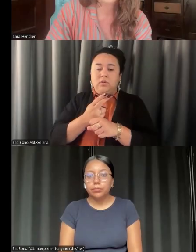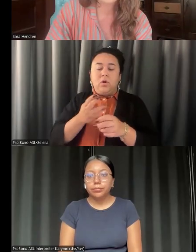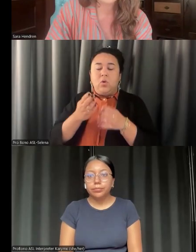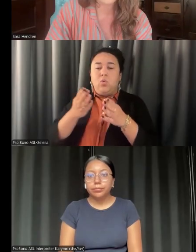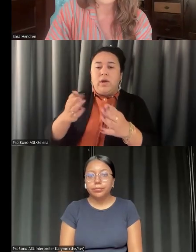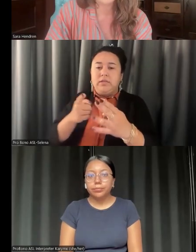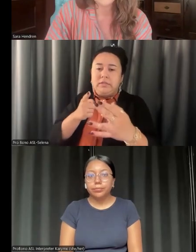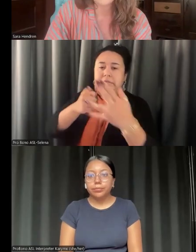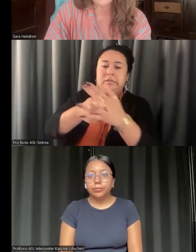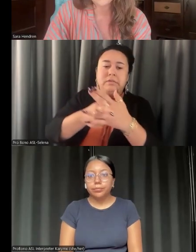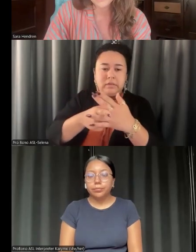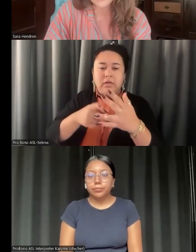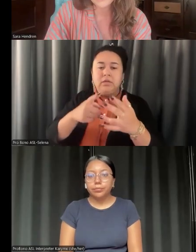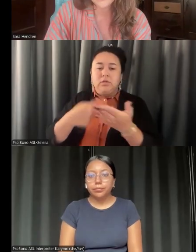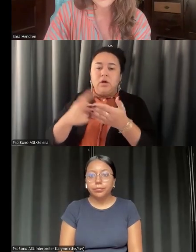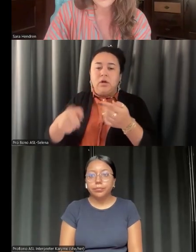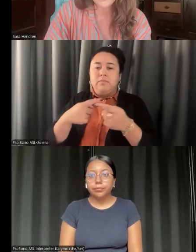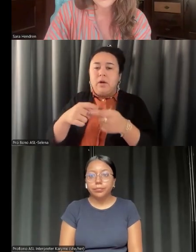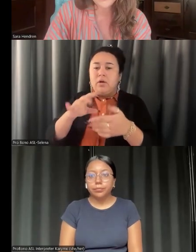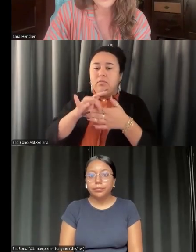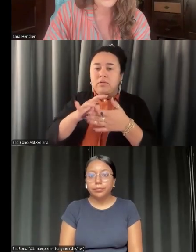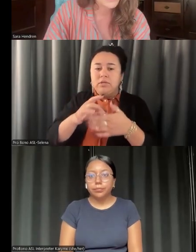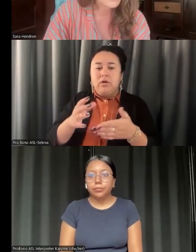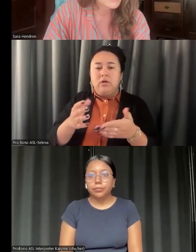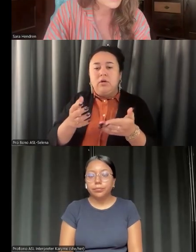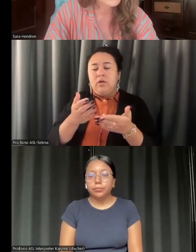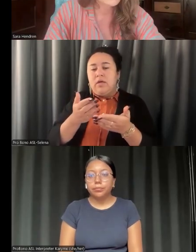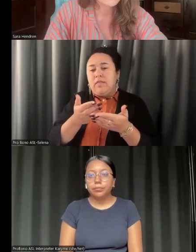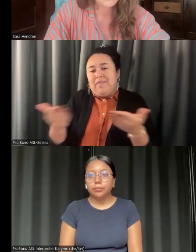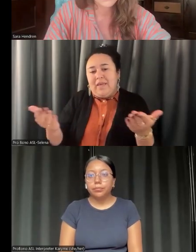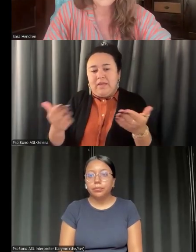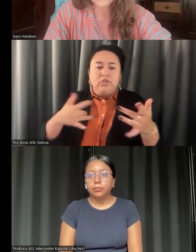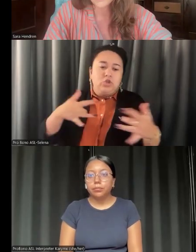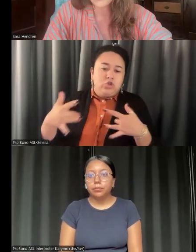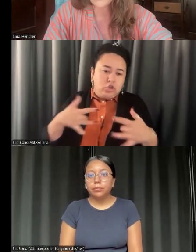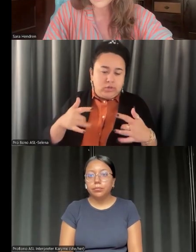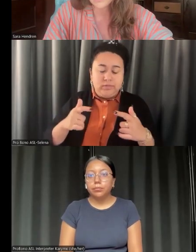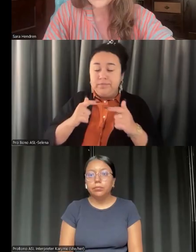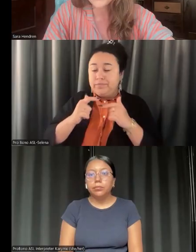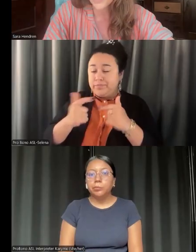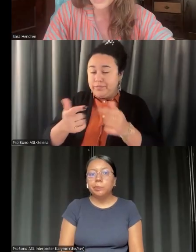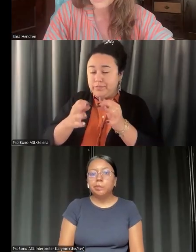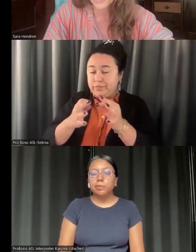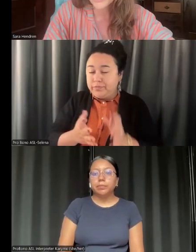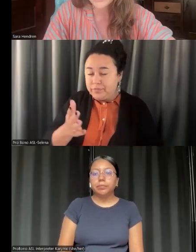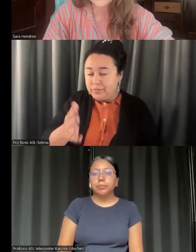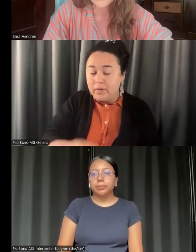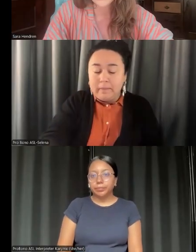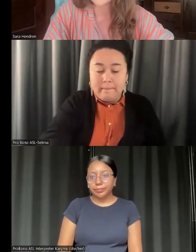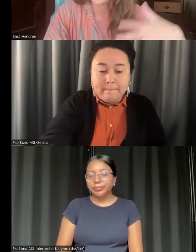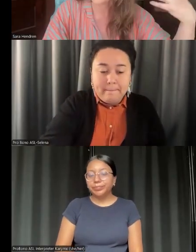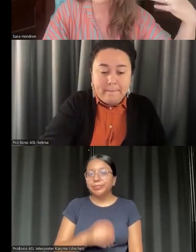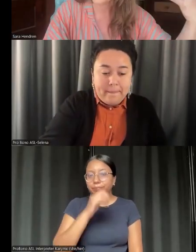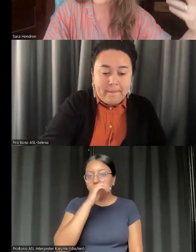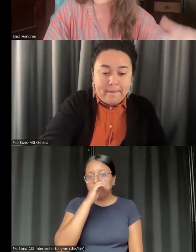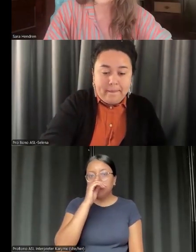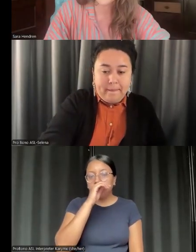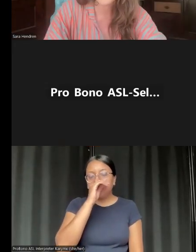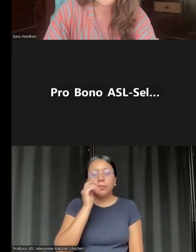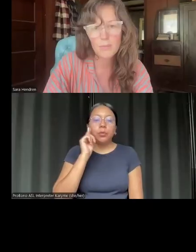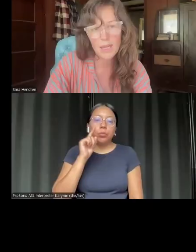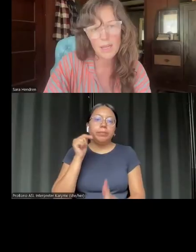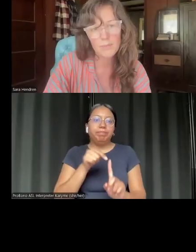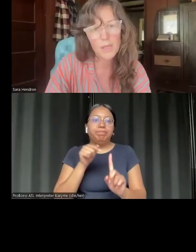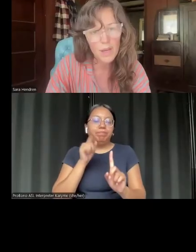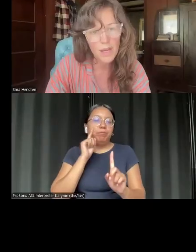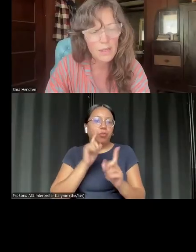about material kind of concerns. So again, this is the kind of beating heart of the project, I would say, and then what